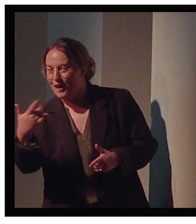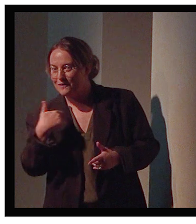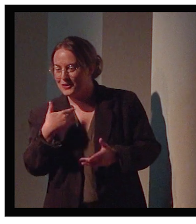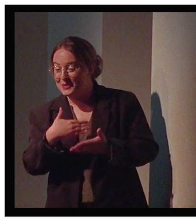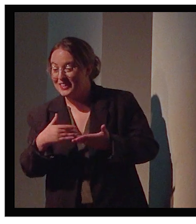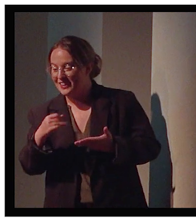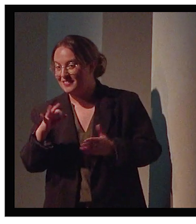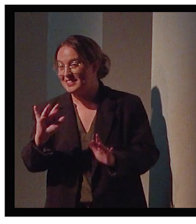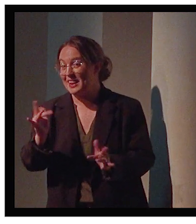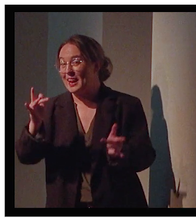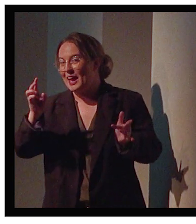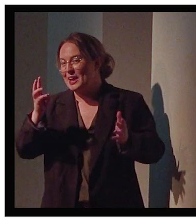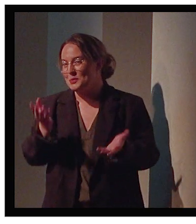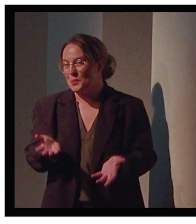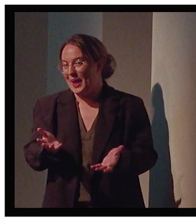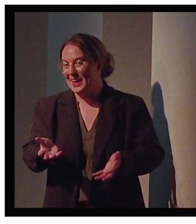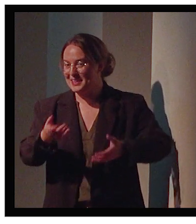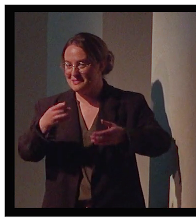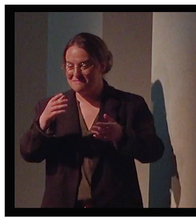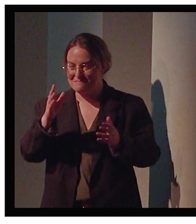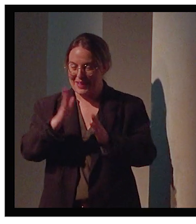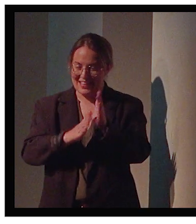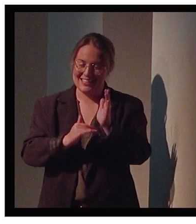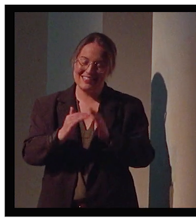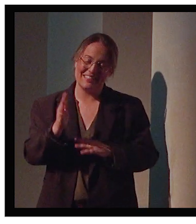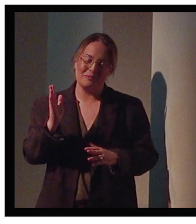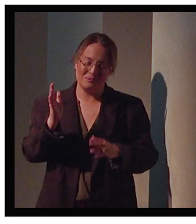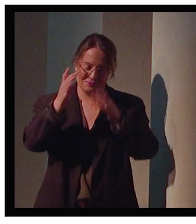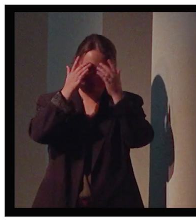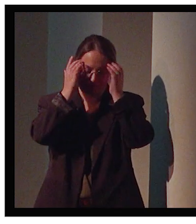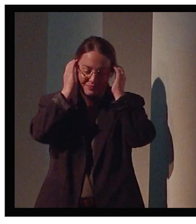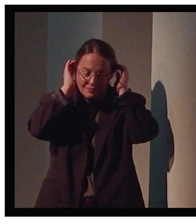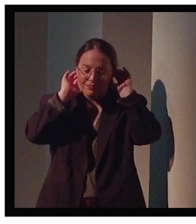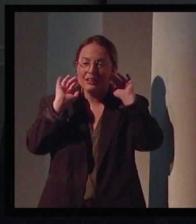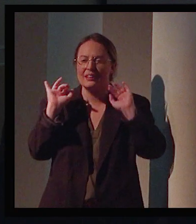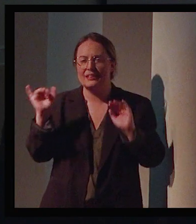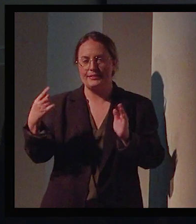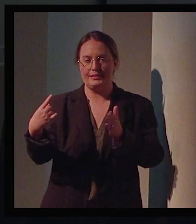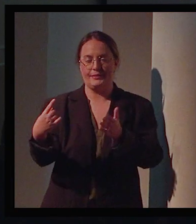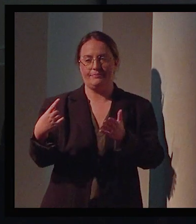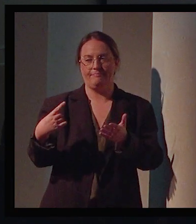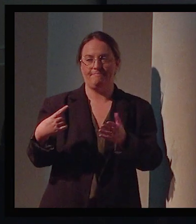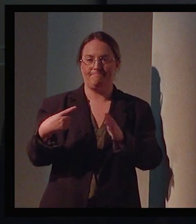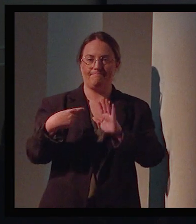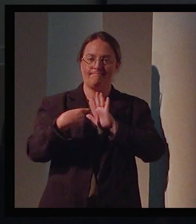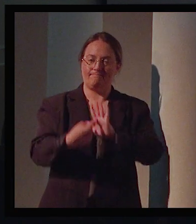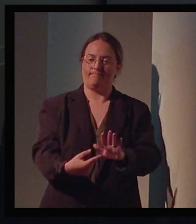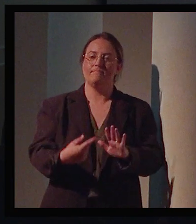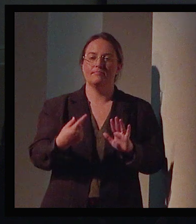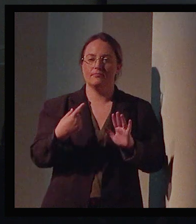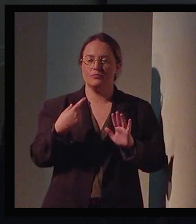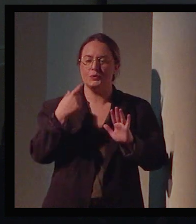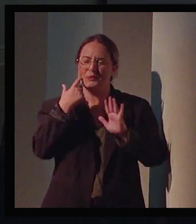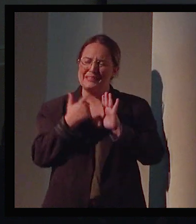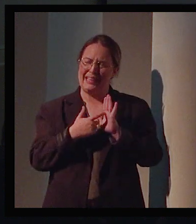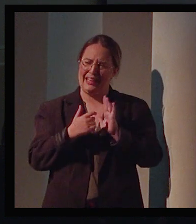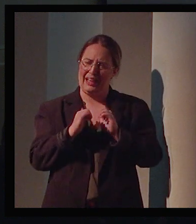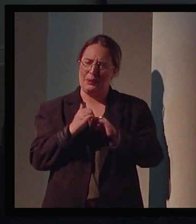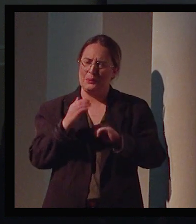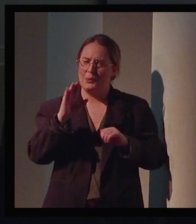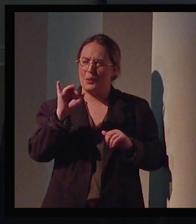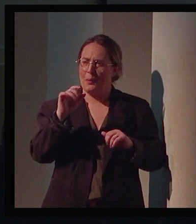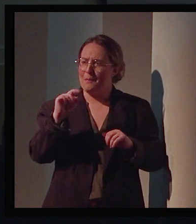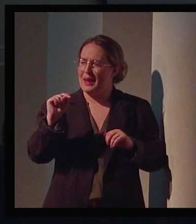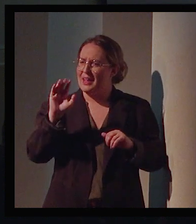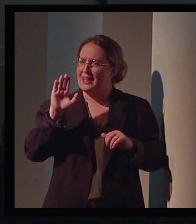lightweight painting." So this kind of discourse, which recognized how Courbet was calling so much